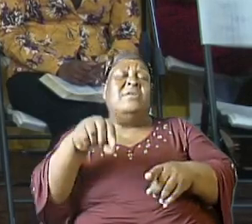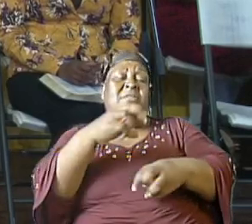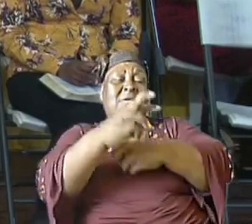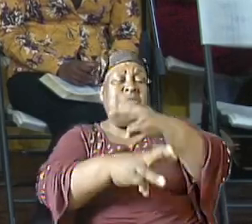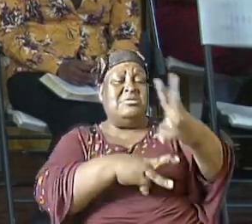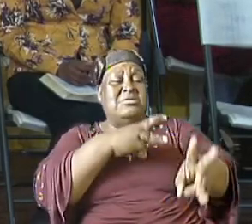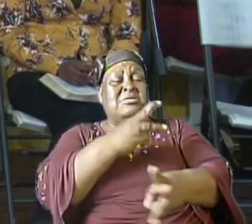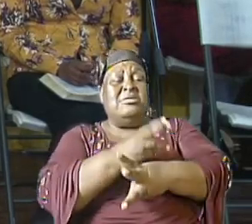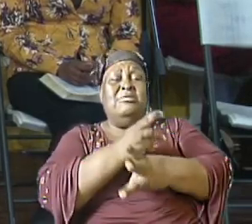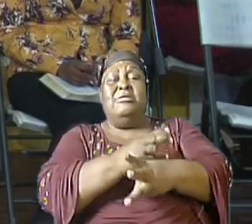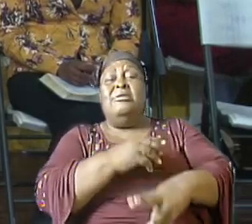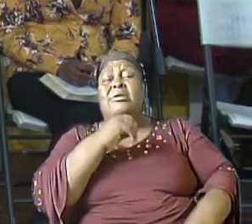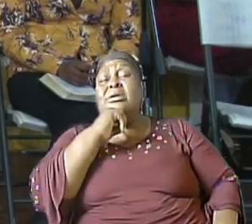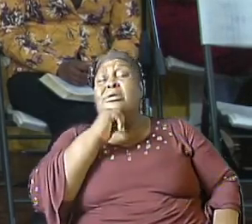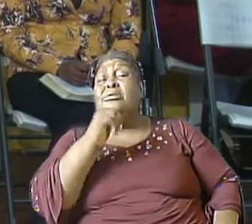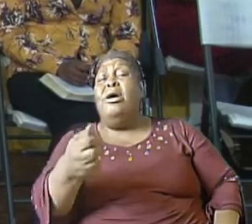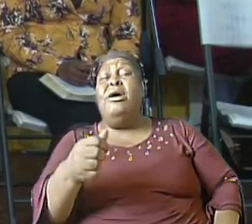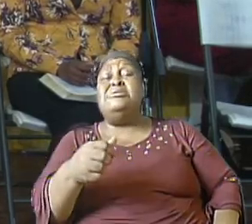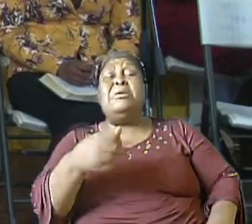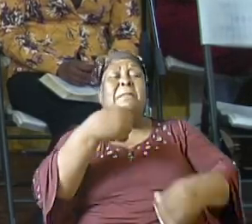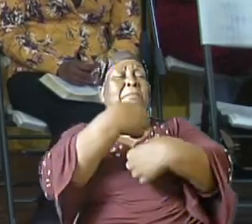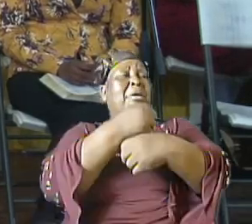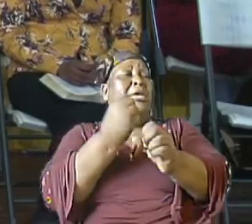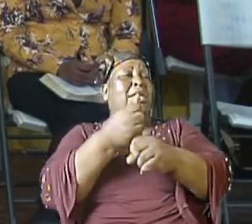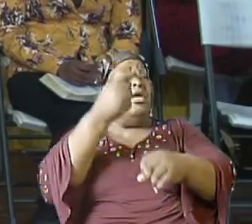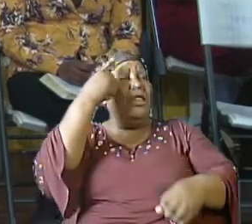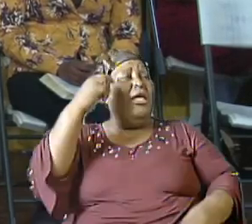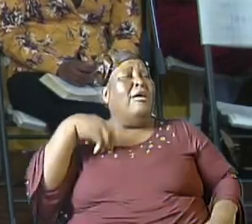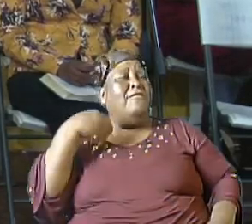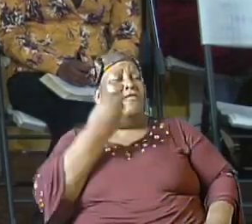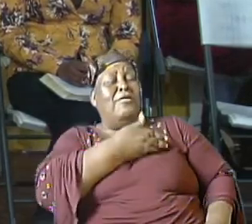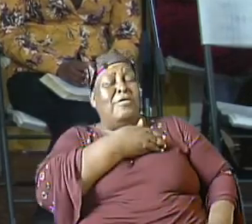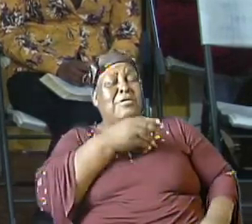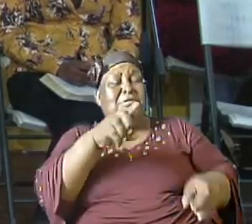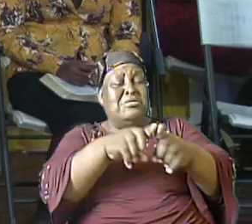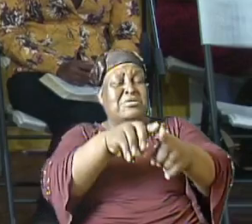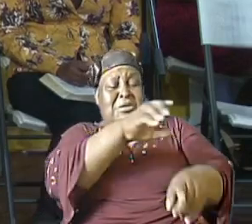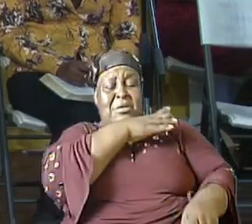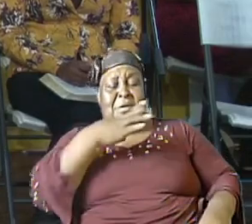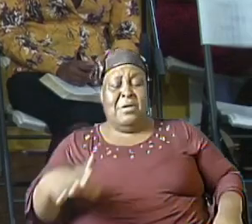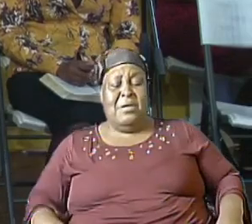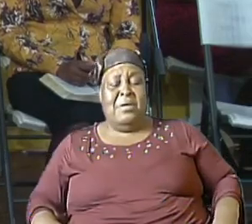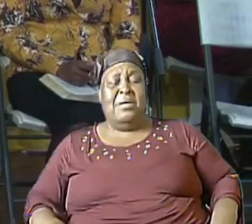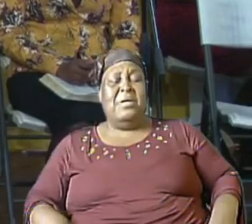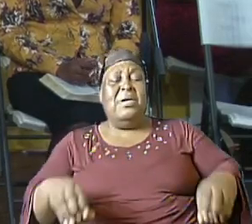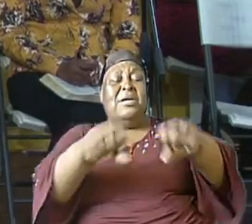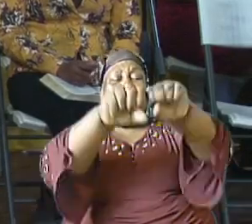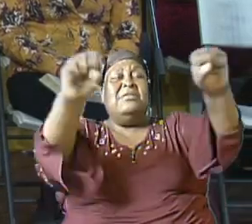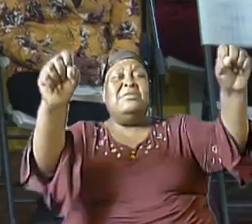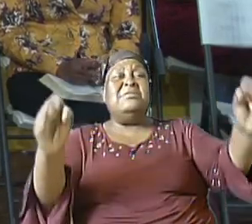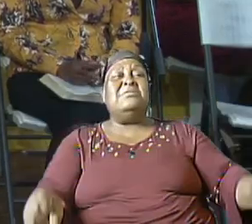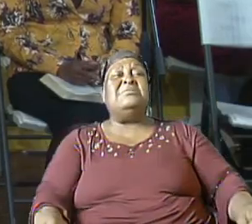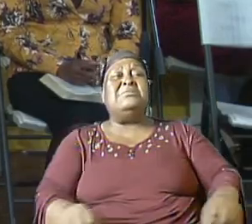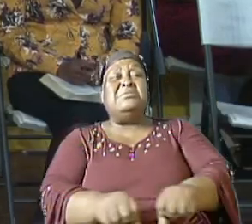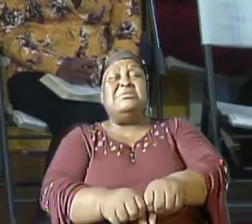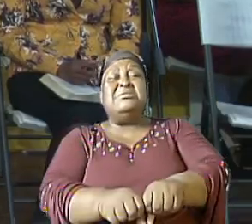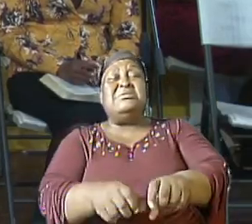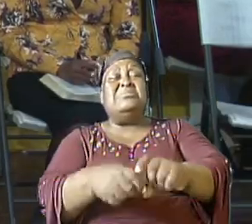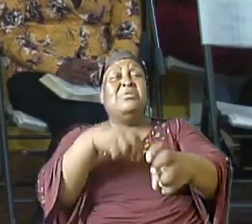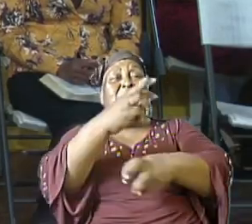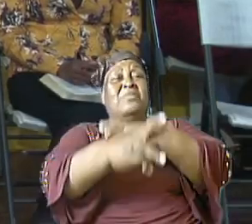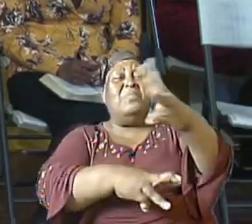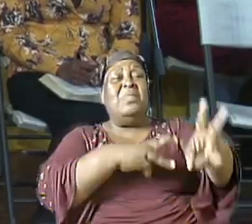this world was not designed for us. The systems of the